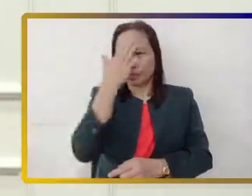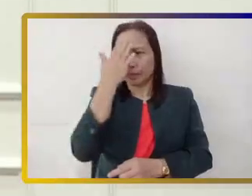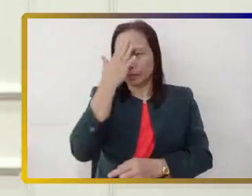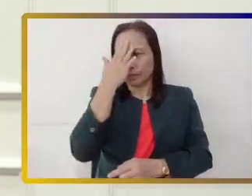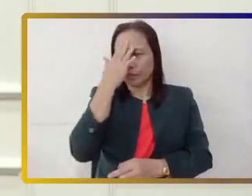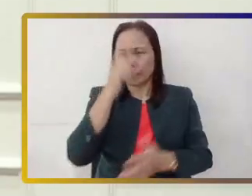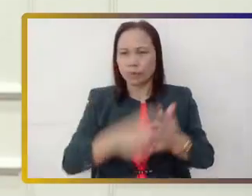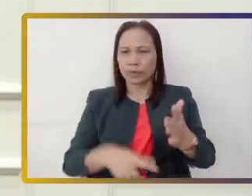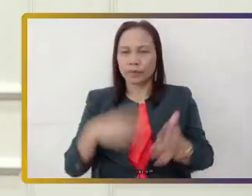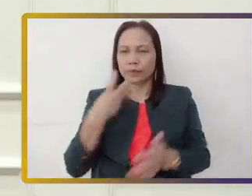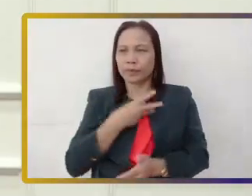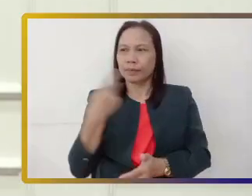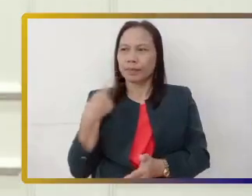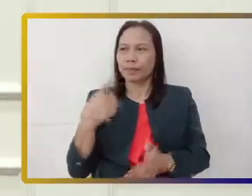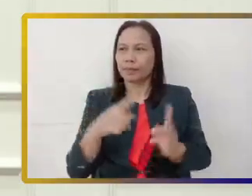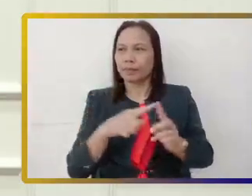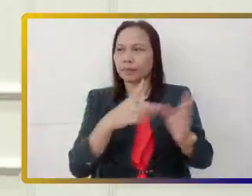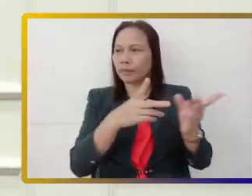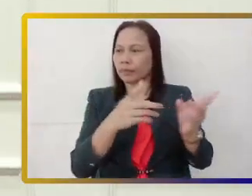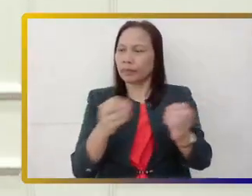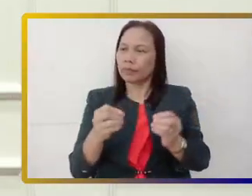what we have to